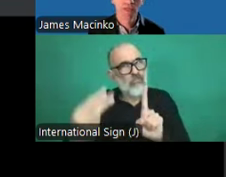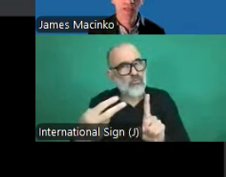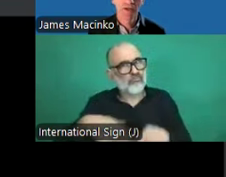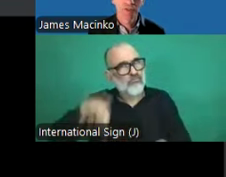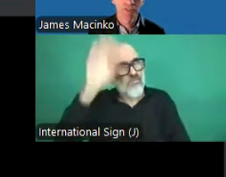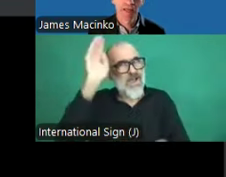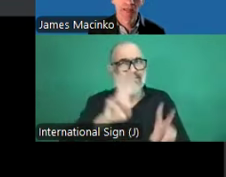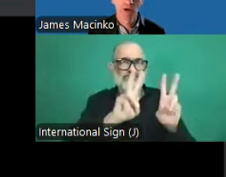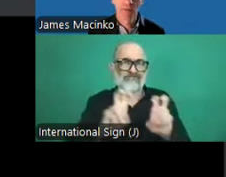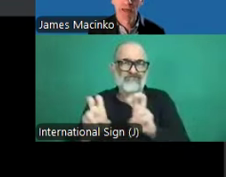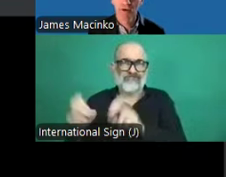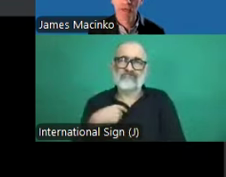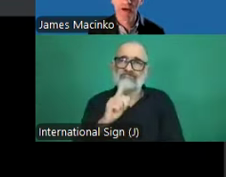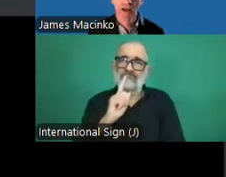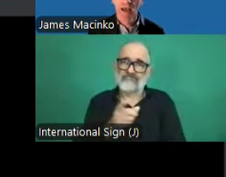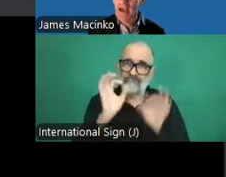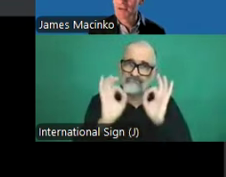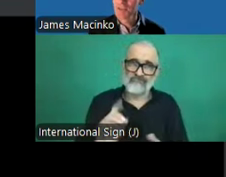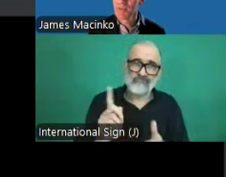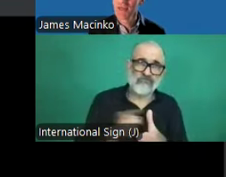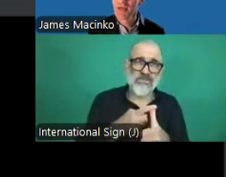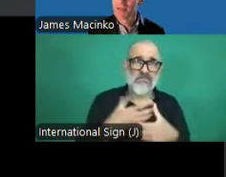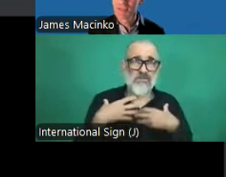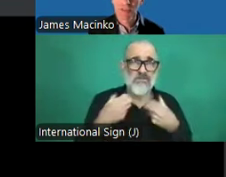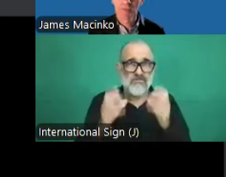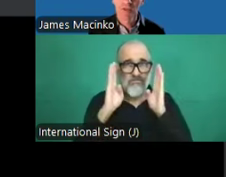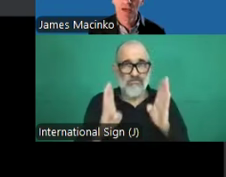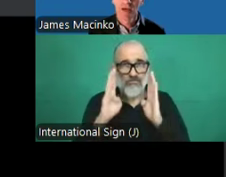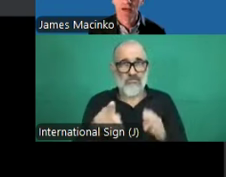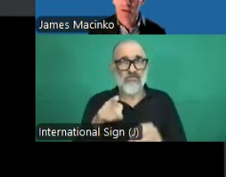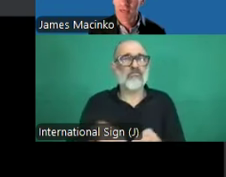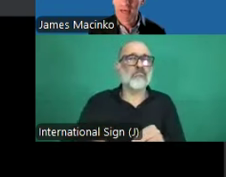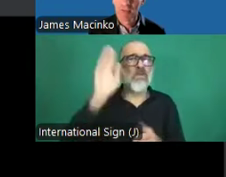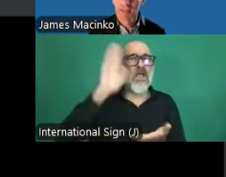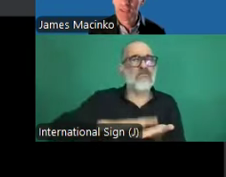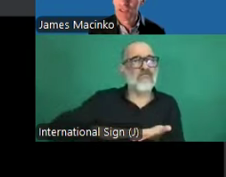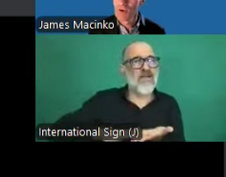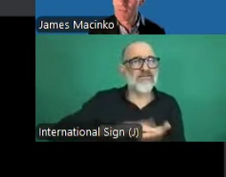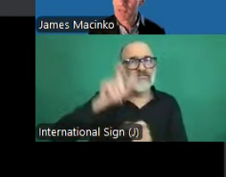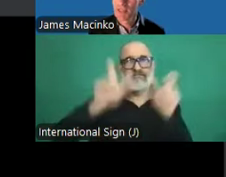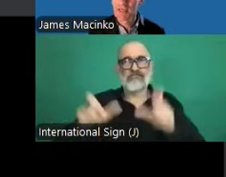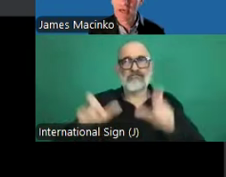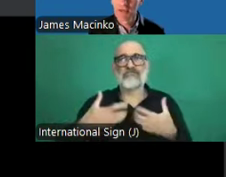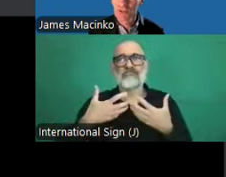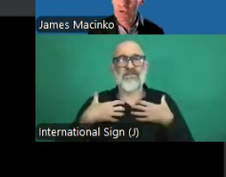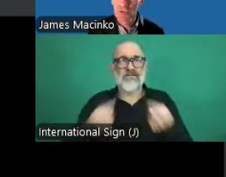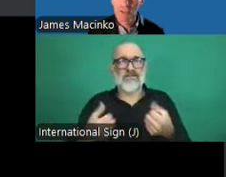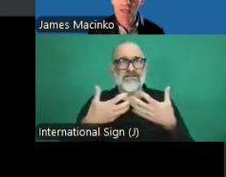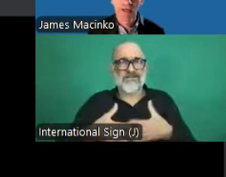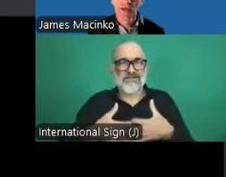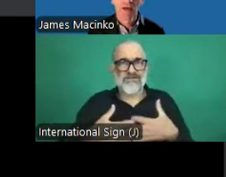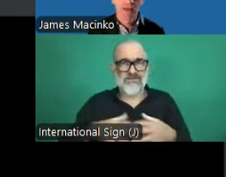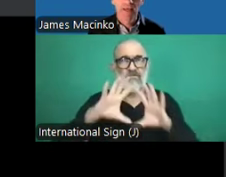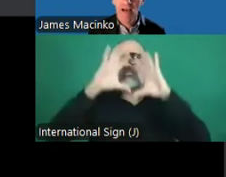happen, we understand that primary healthcare has to be accessible economically, geographically, and